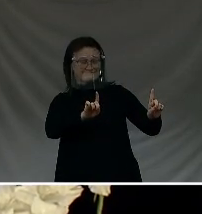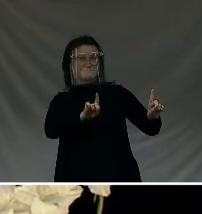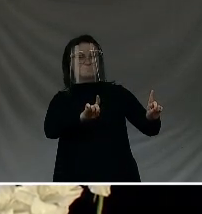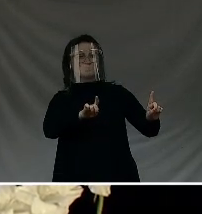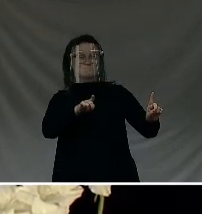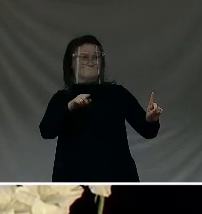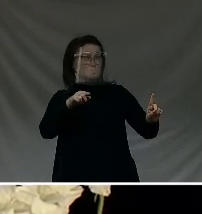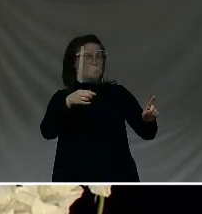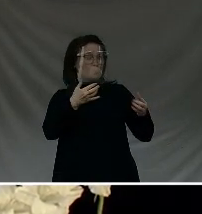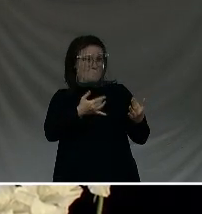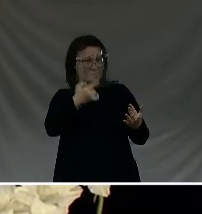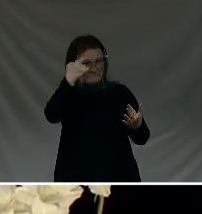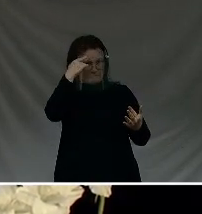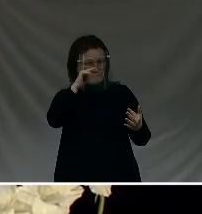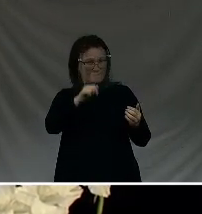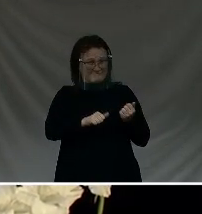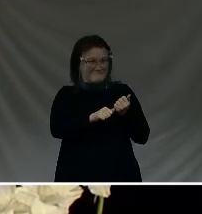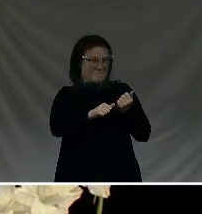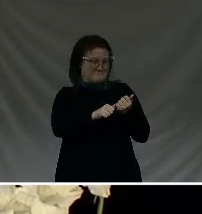so our paras,